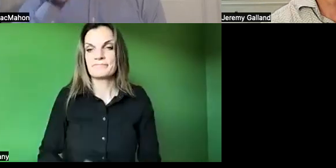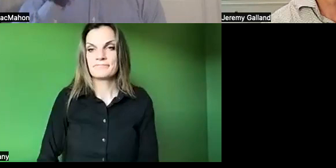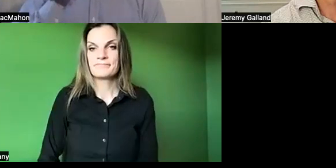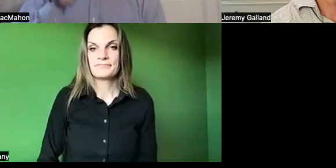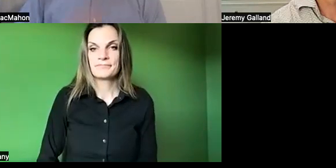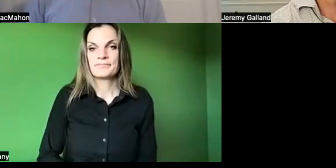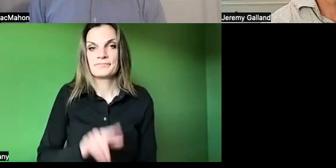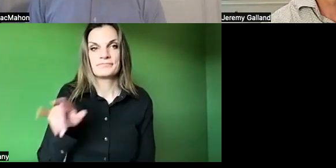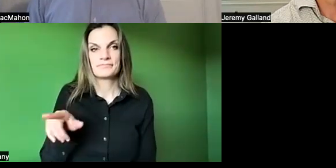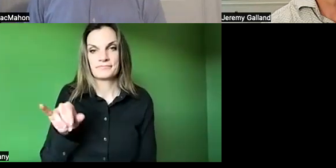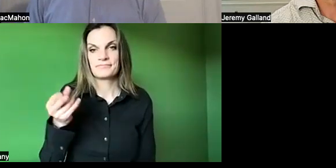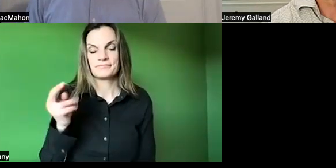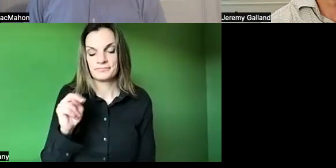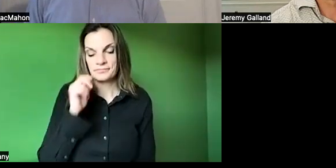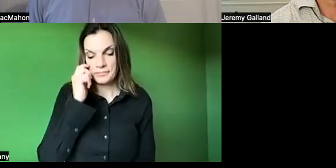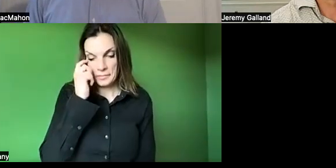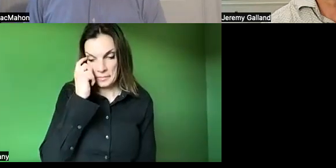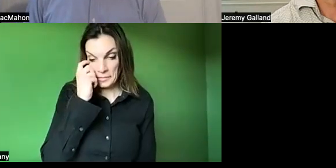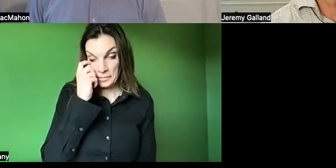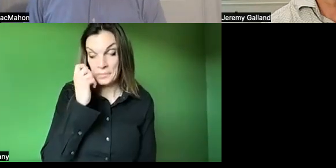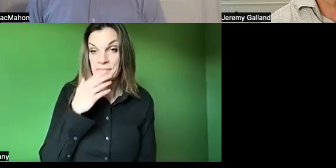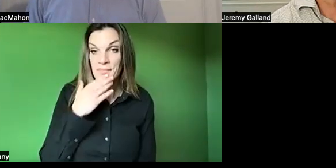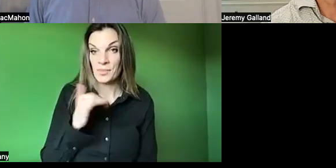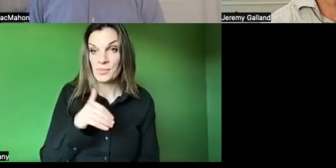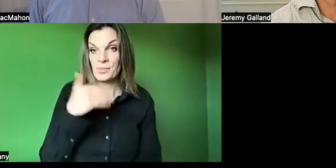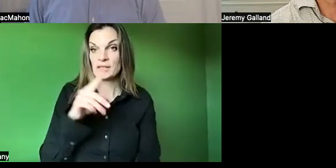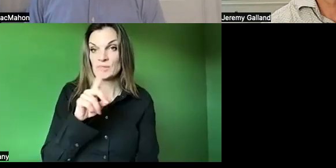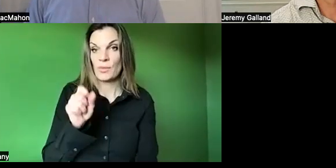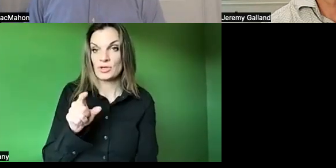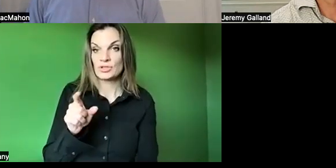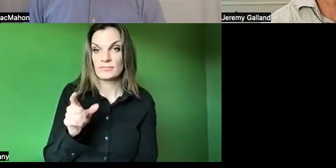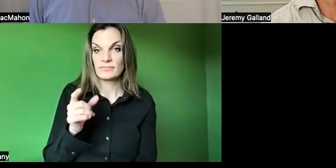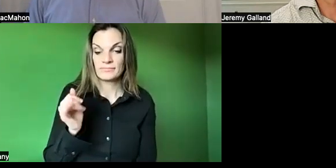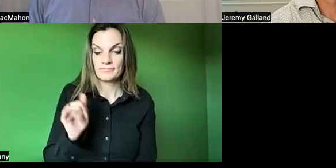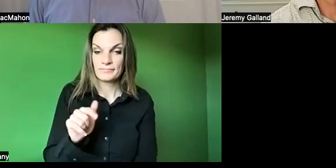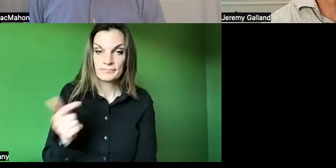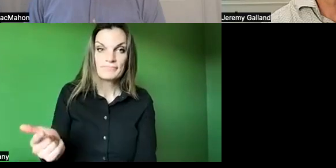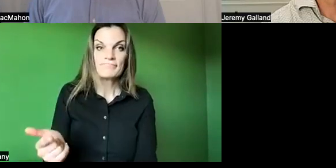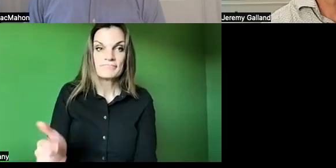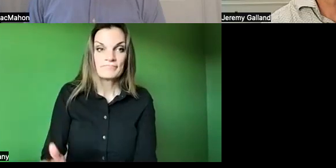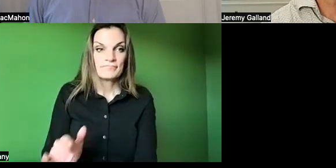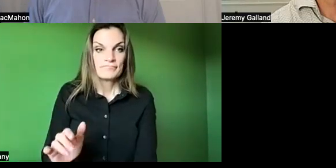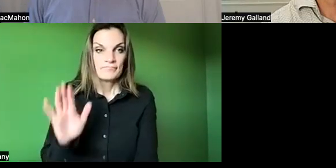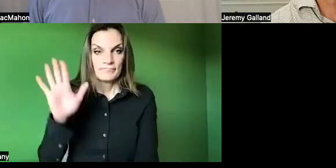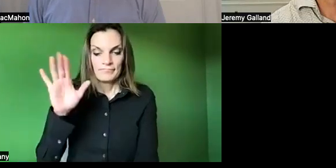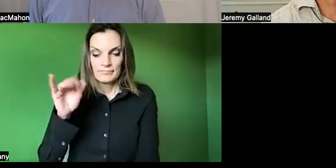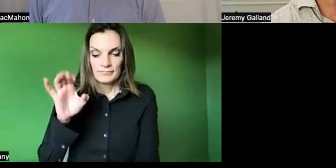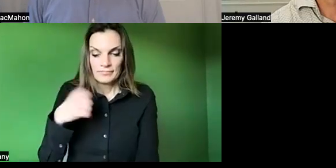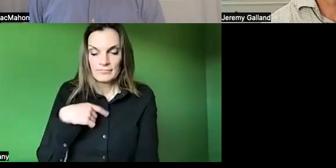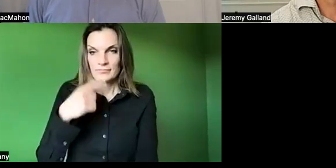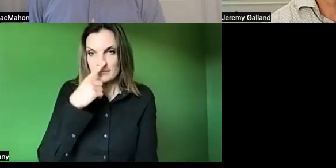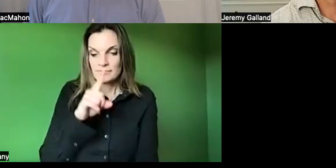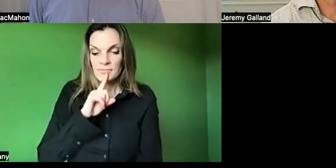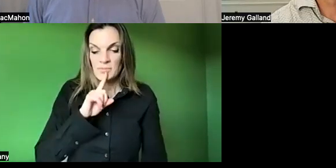Okay, thank you. Okay, so here's our next question, and it's going to start with you, Kai McMahon. Could I have a rebut to that?